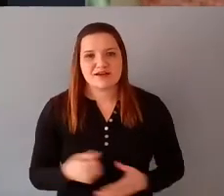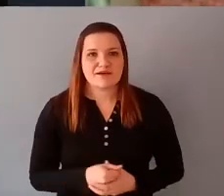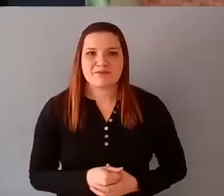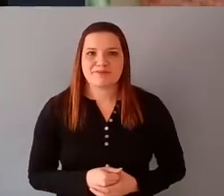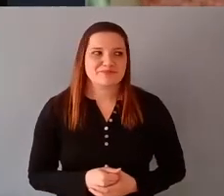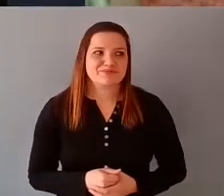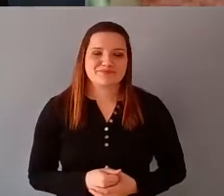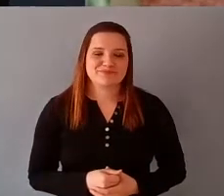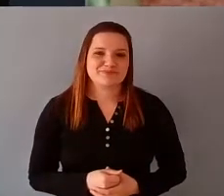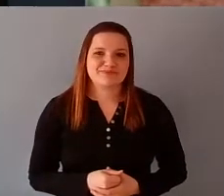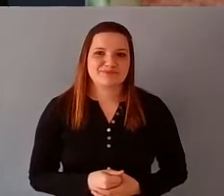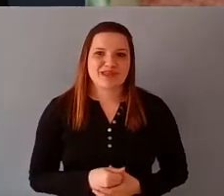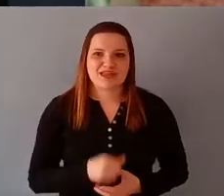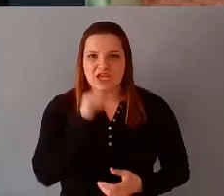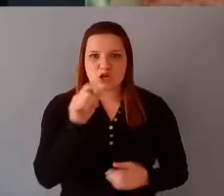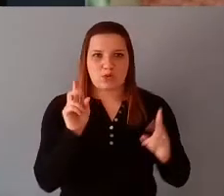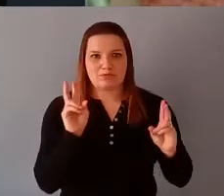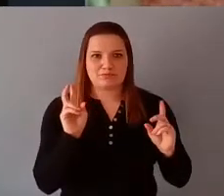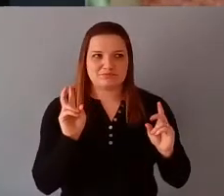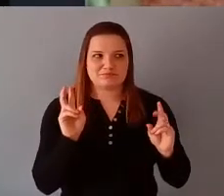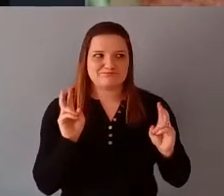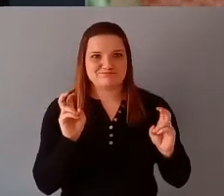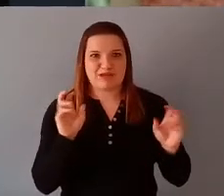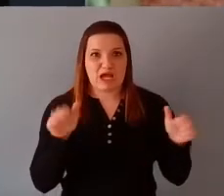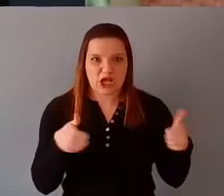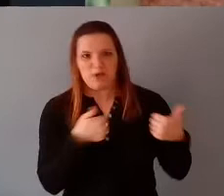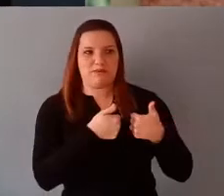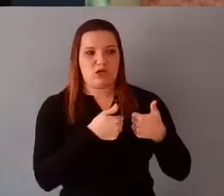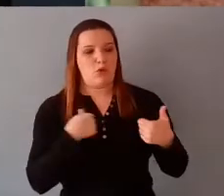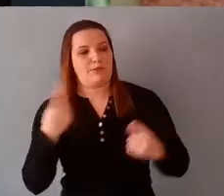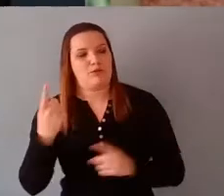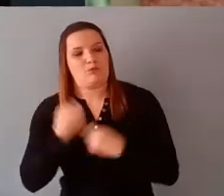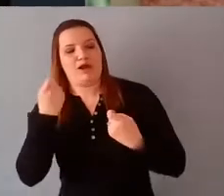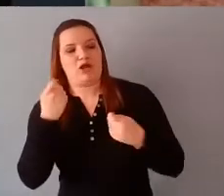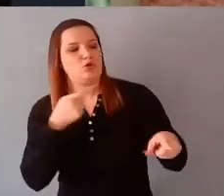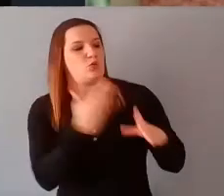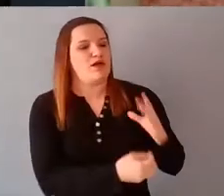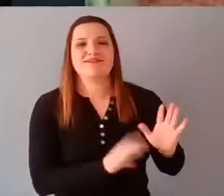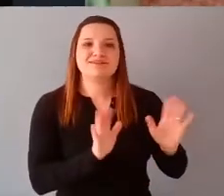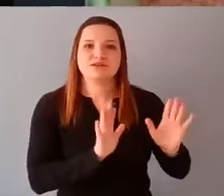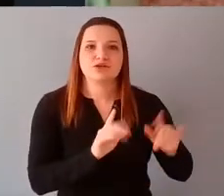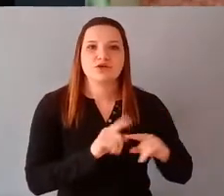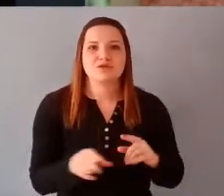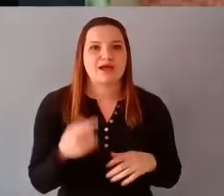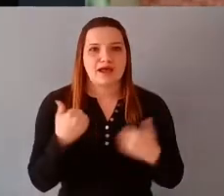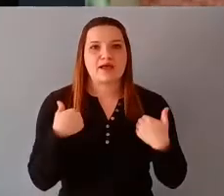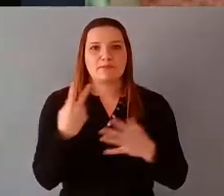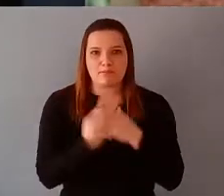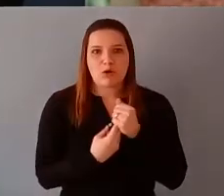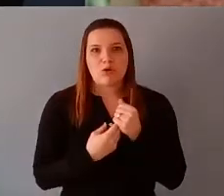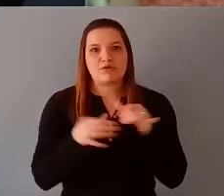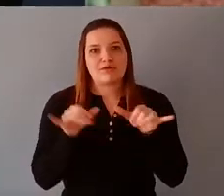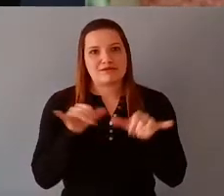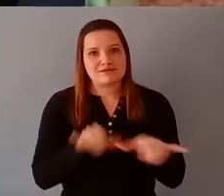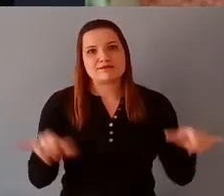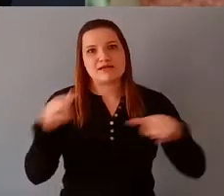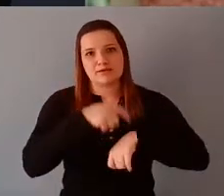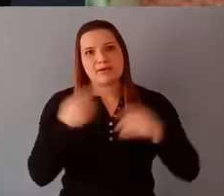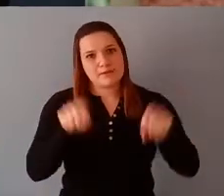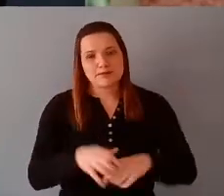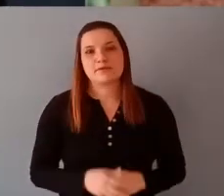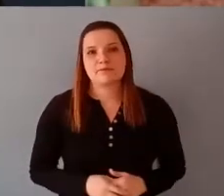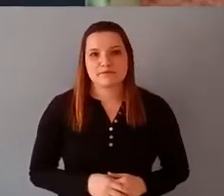They don't necessarily compete, and one wins and the other loses. They can infect somebody with both at the same time.